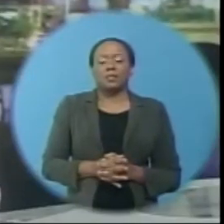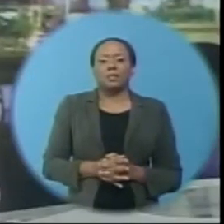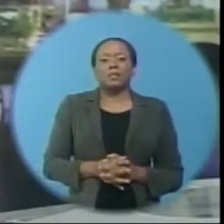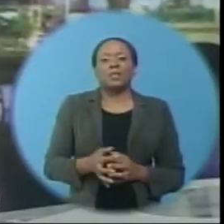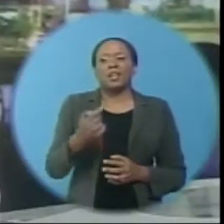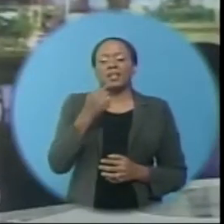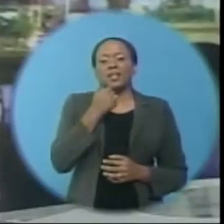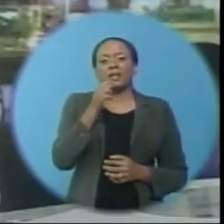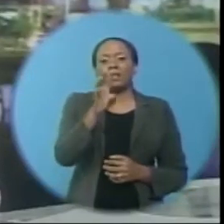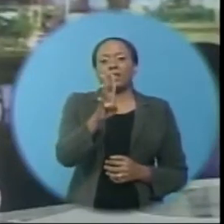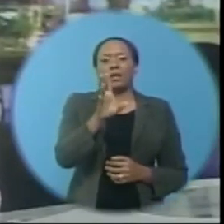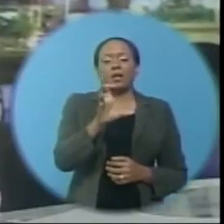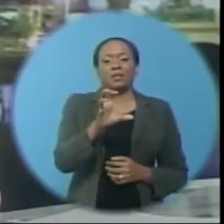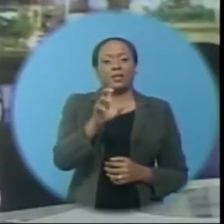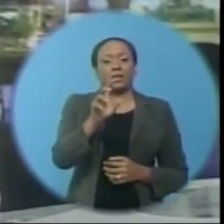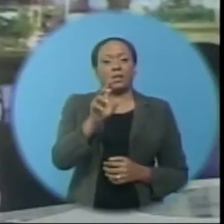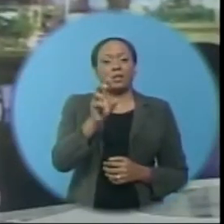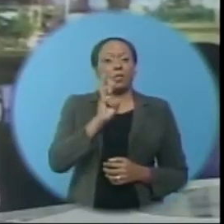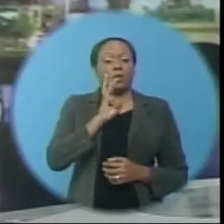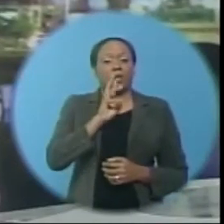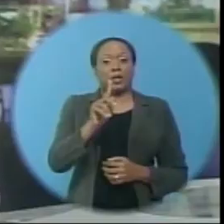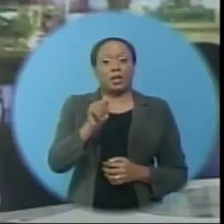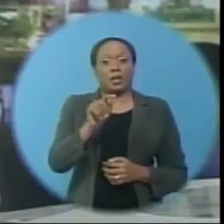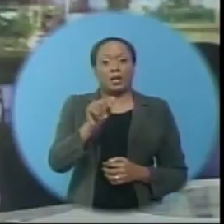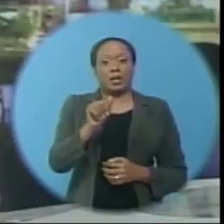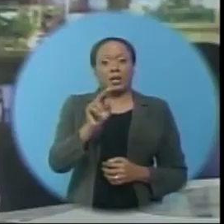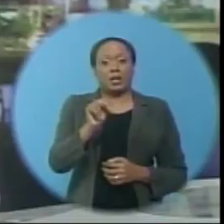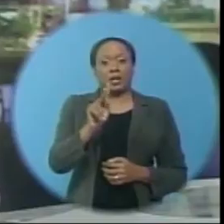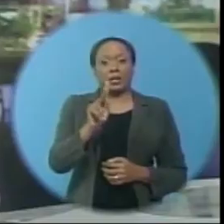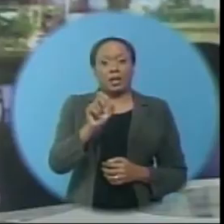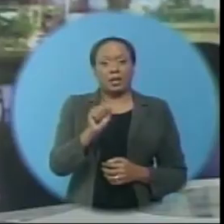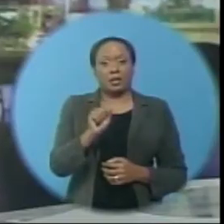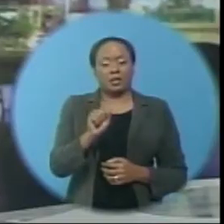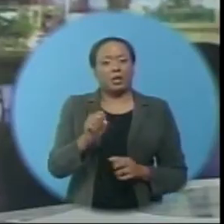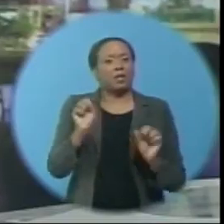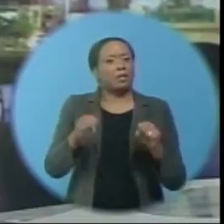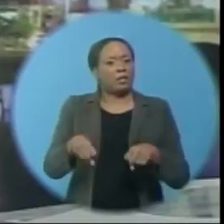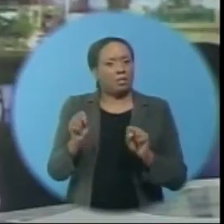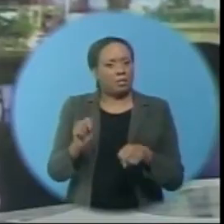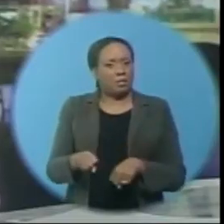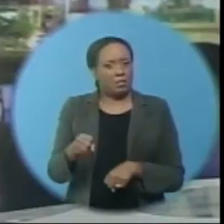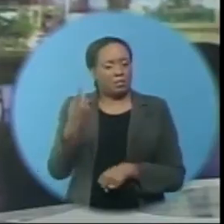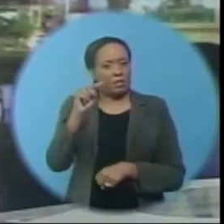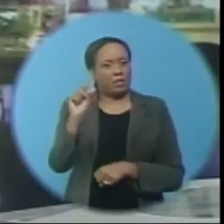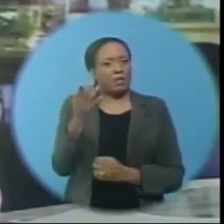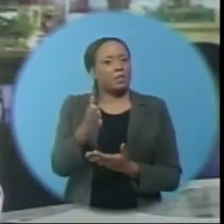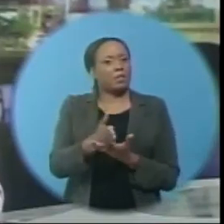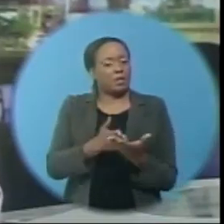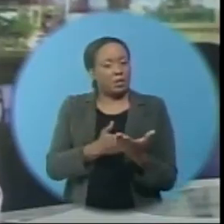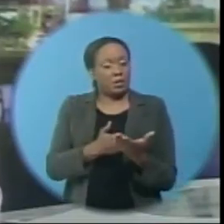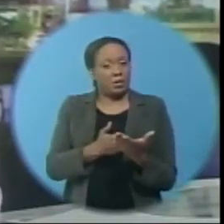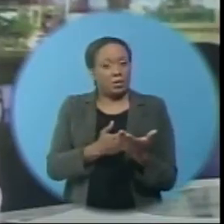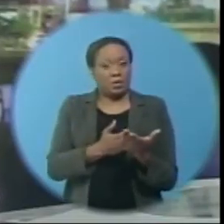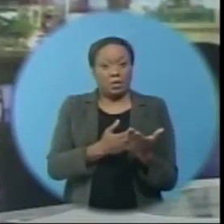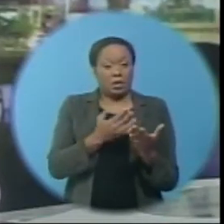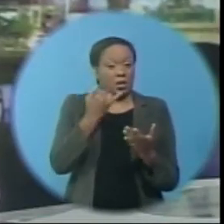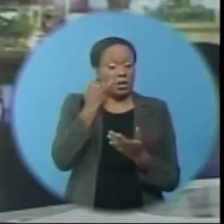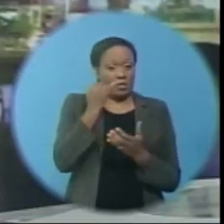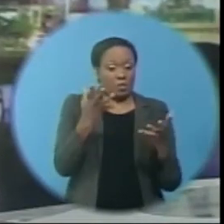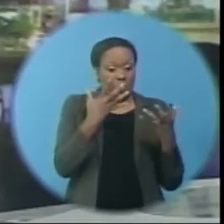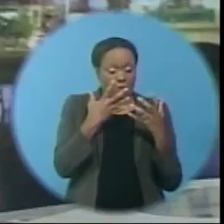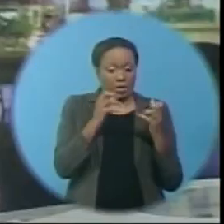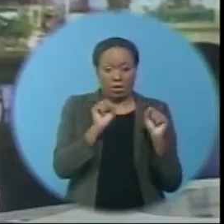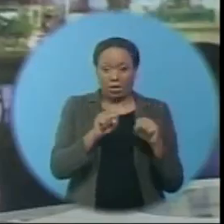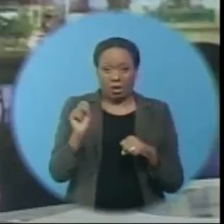Ms. Haig says 400 tanks are available in this phase of the program on a first-come, first-served basis. And you can tune in to